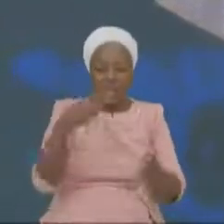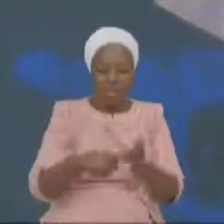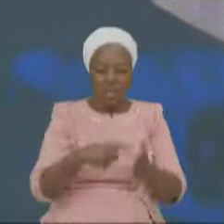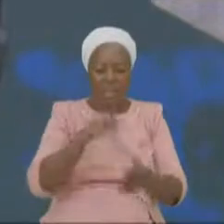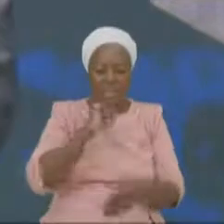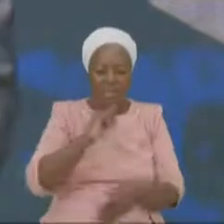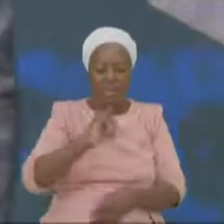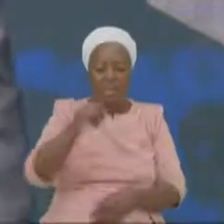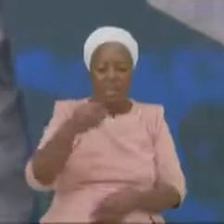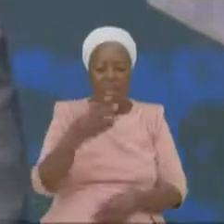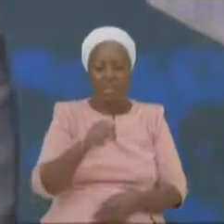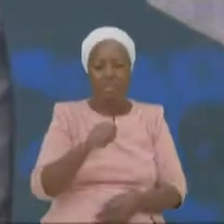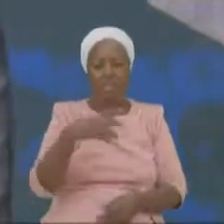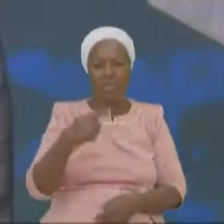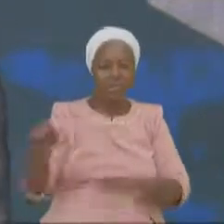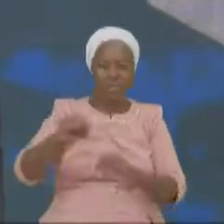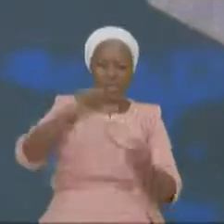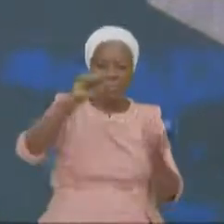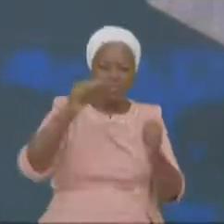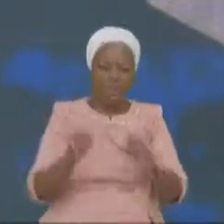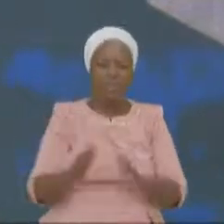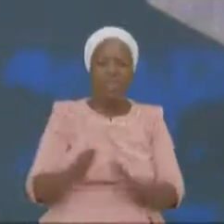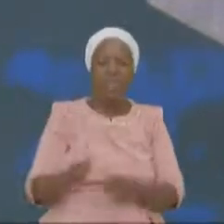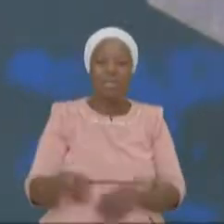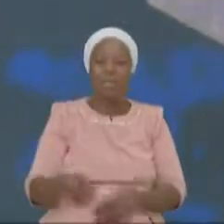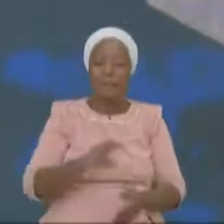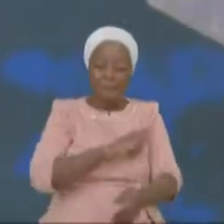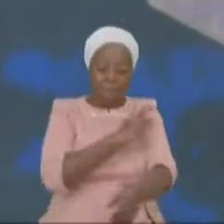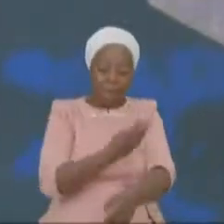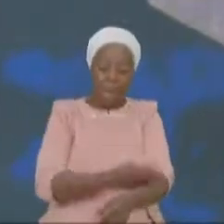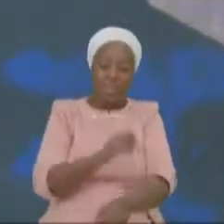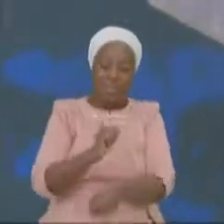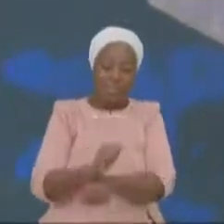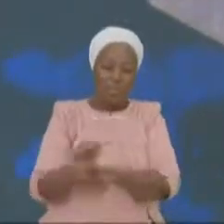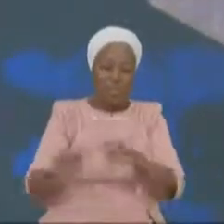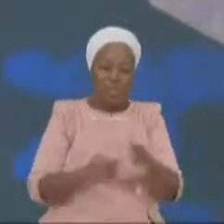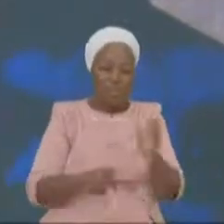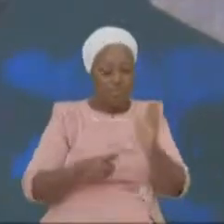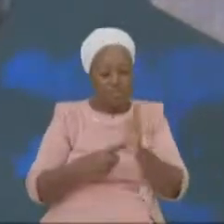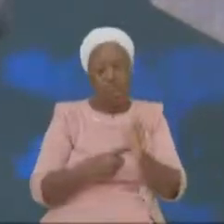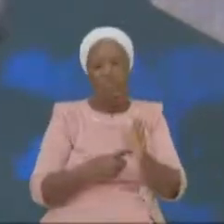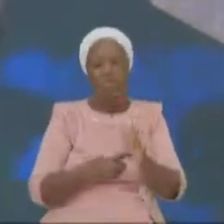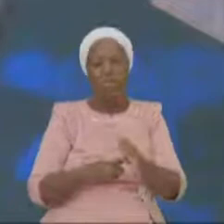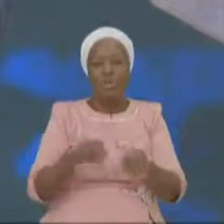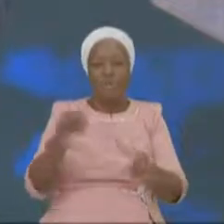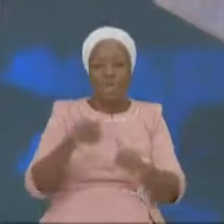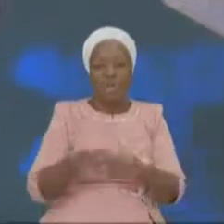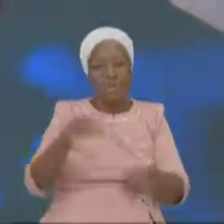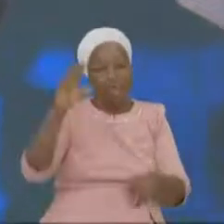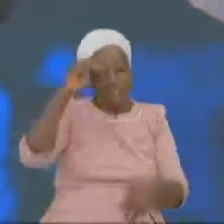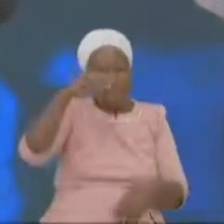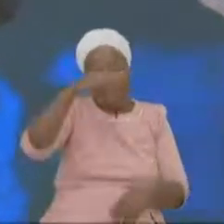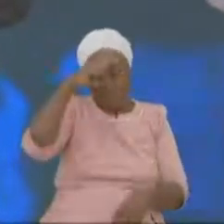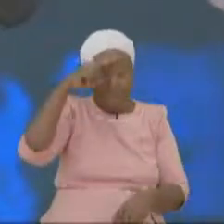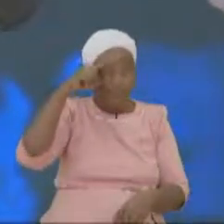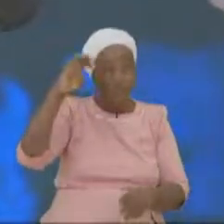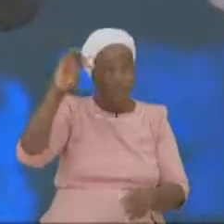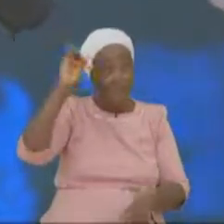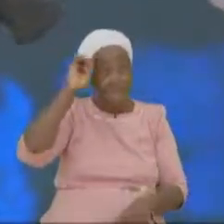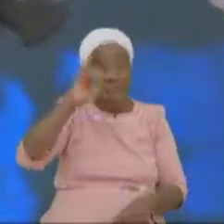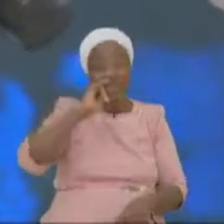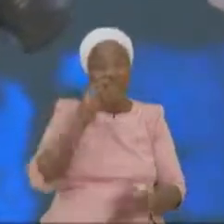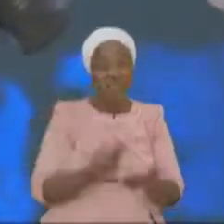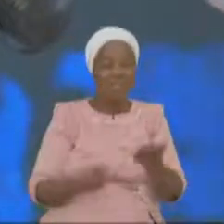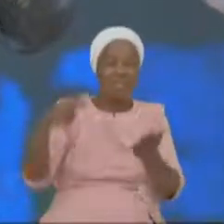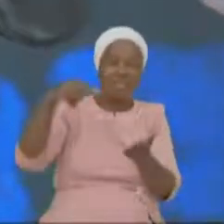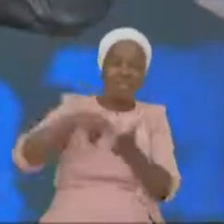Baptist. Mighty works do show forth in him because he's risen